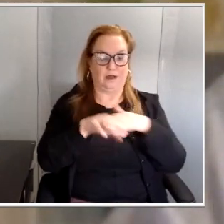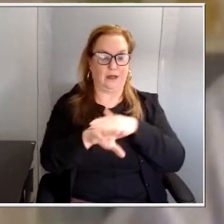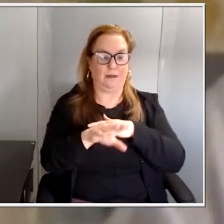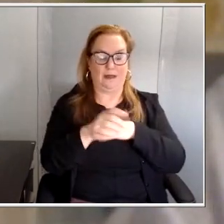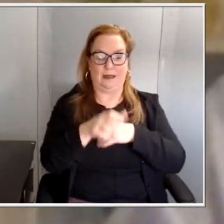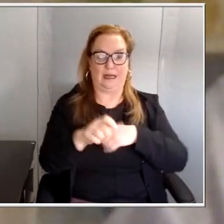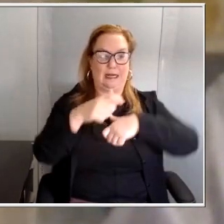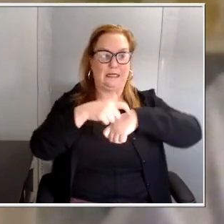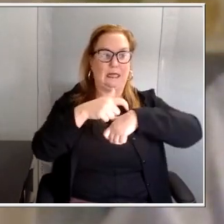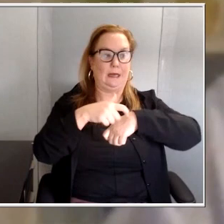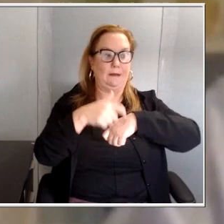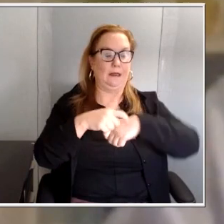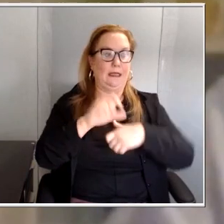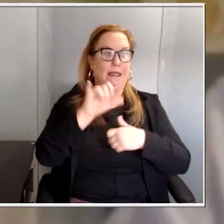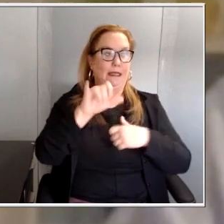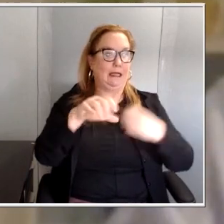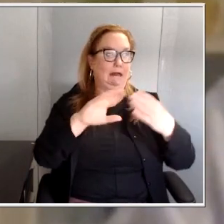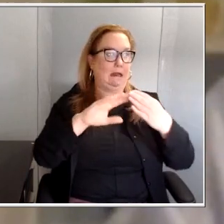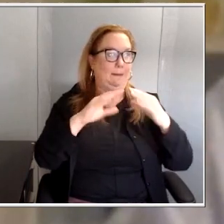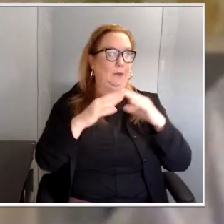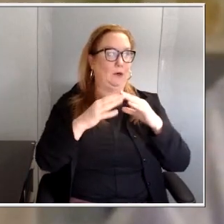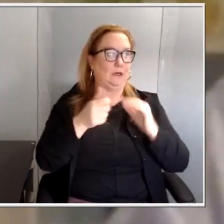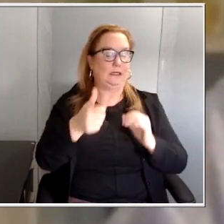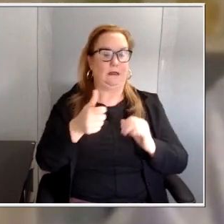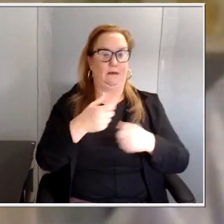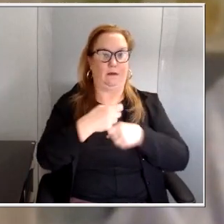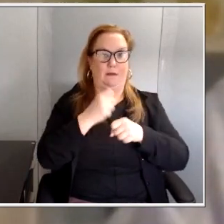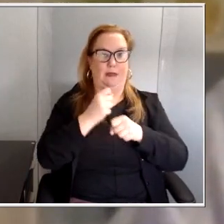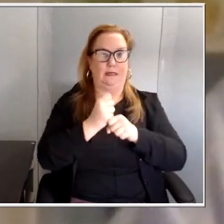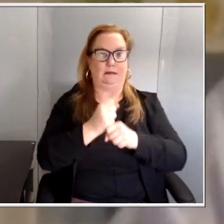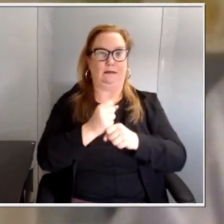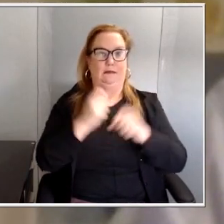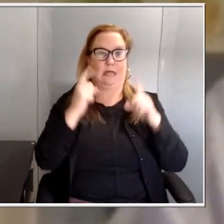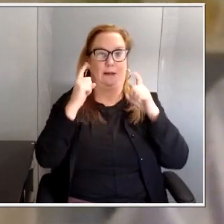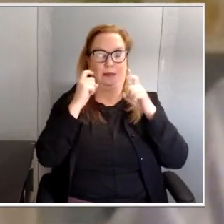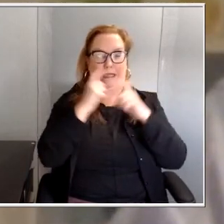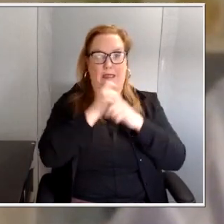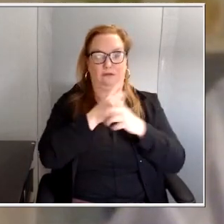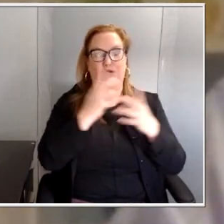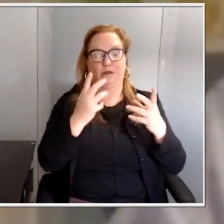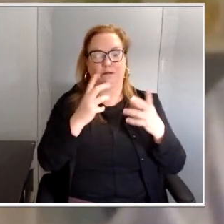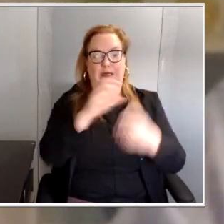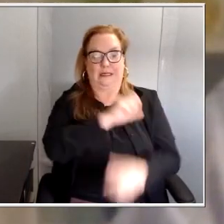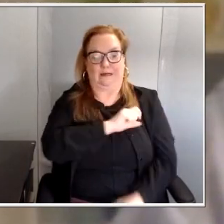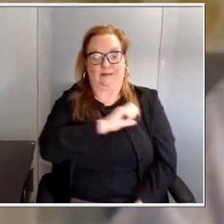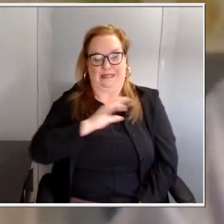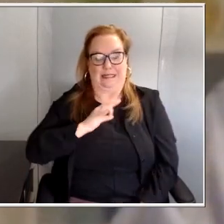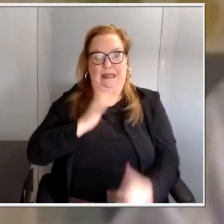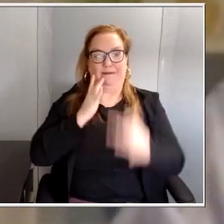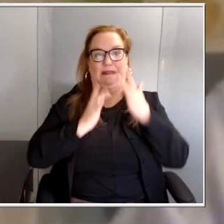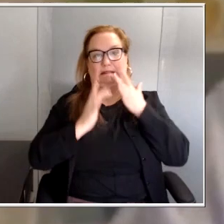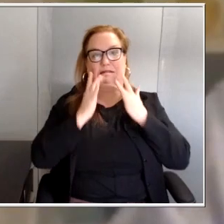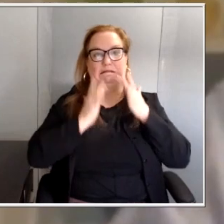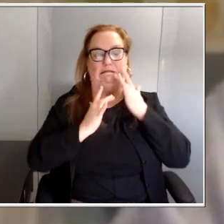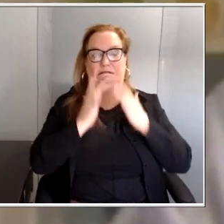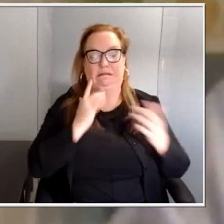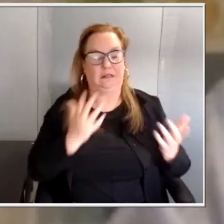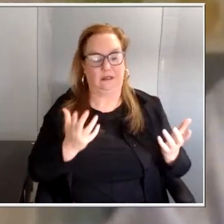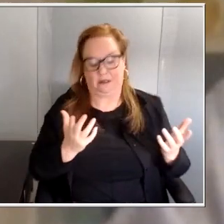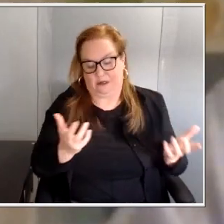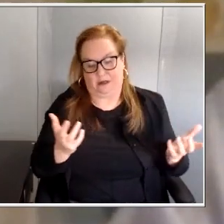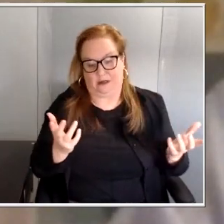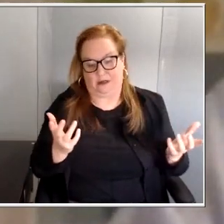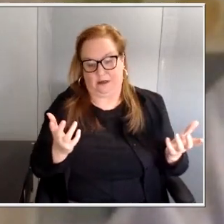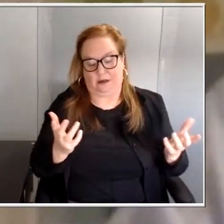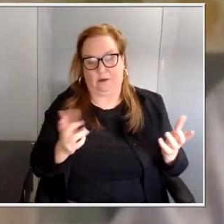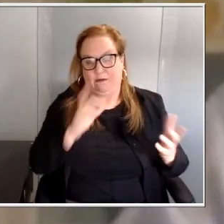one time, and that number in and of itself produces complications due to the staffing problems that we have. We can't get past